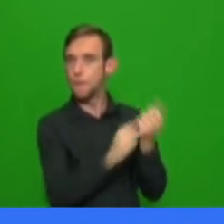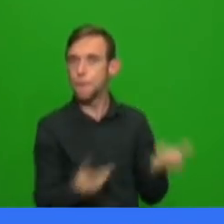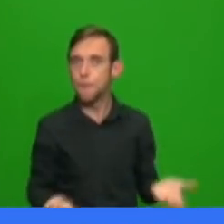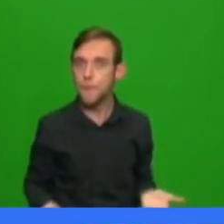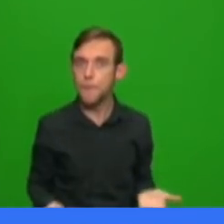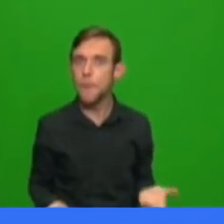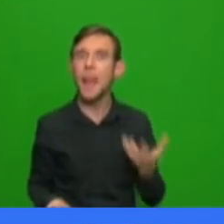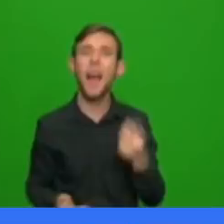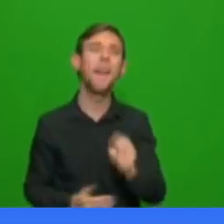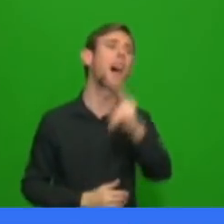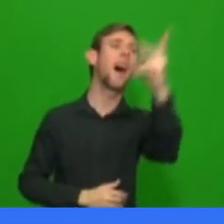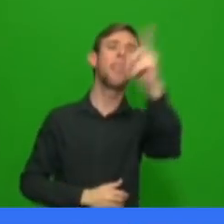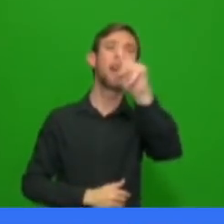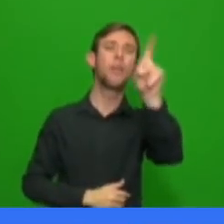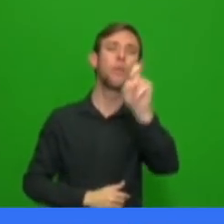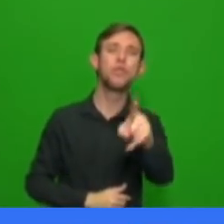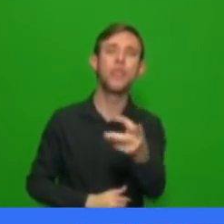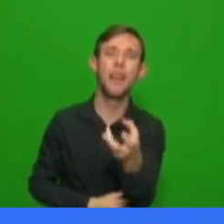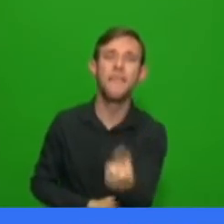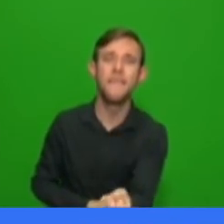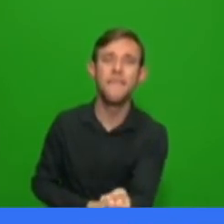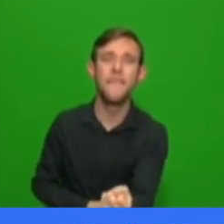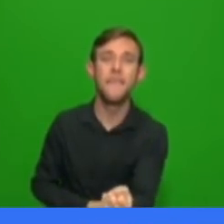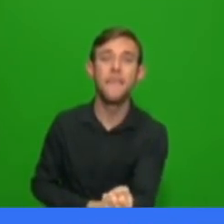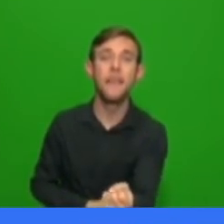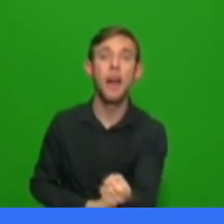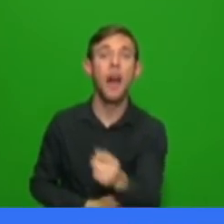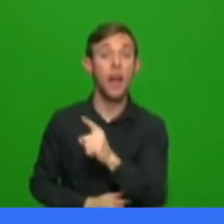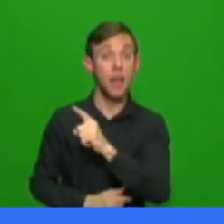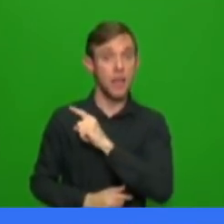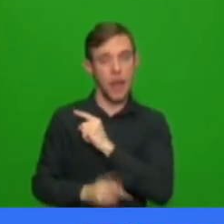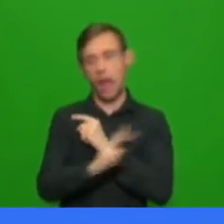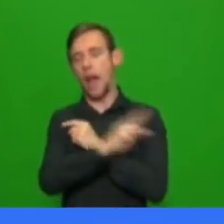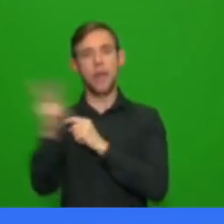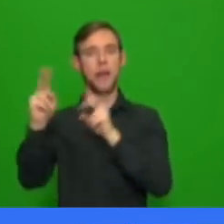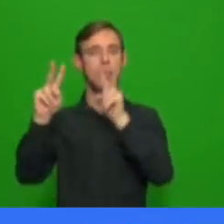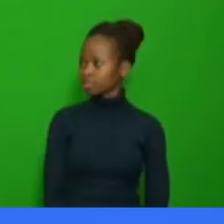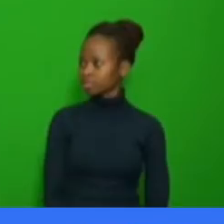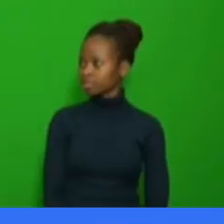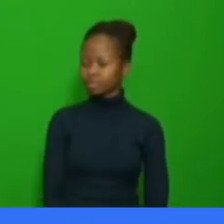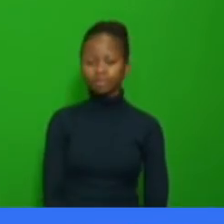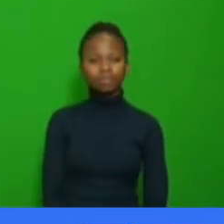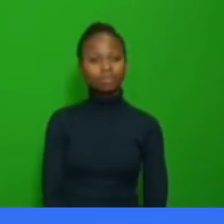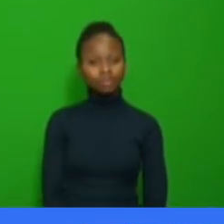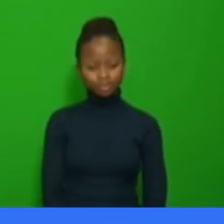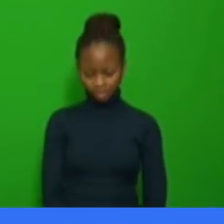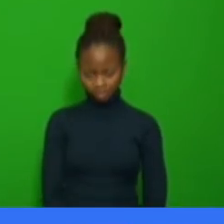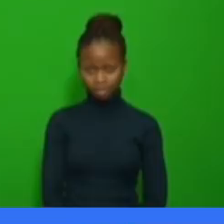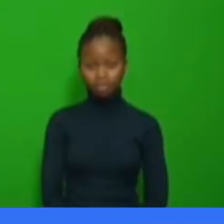other questions before I go back to the non-MPC questions?